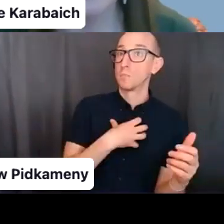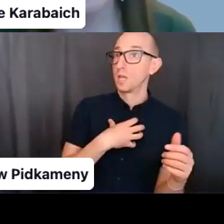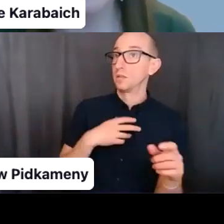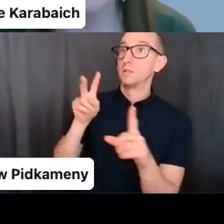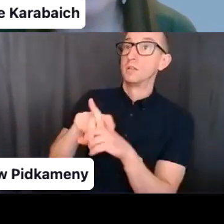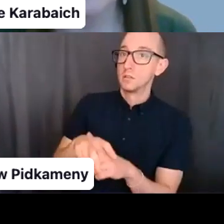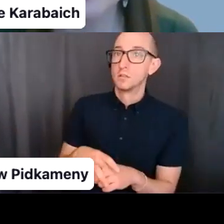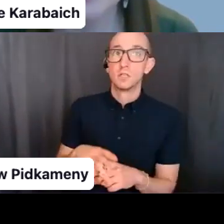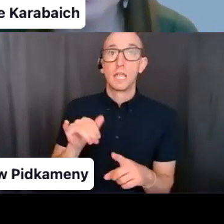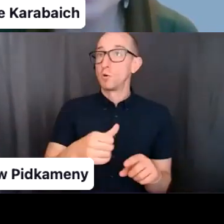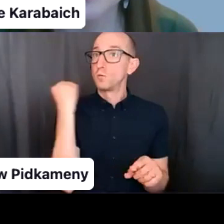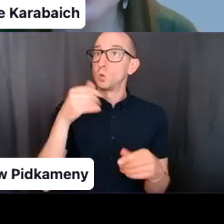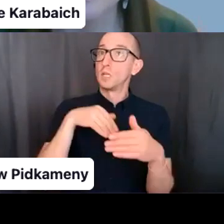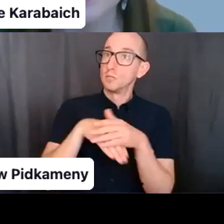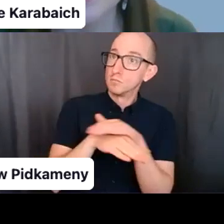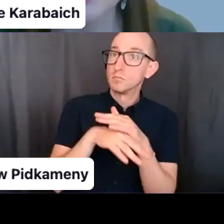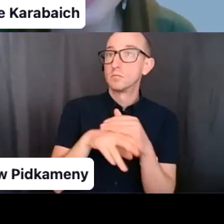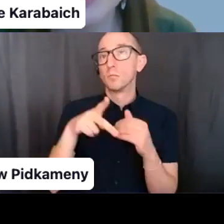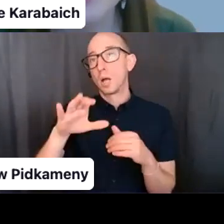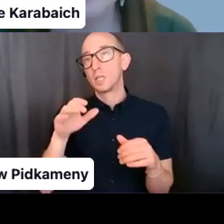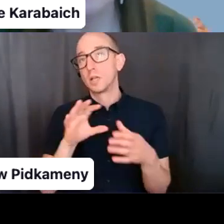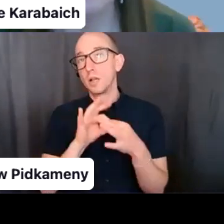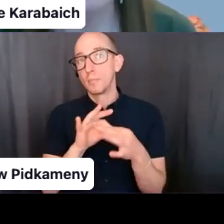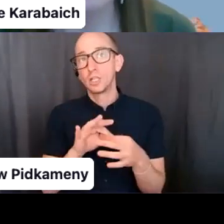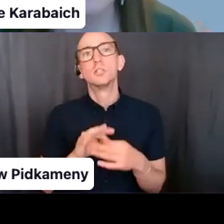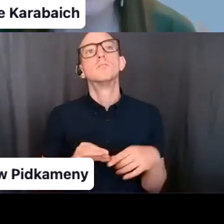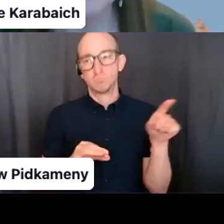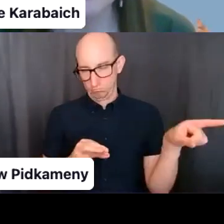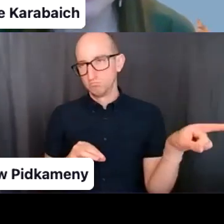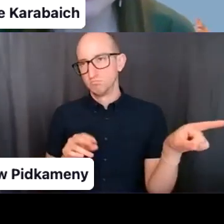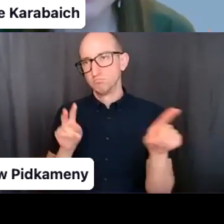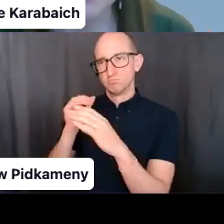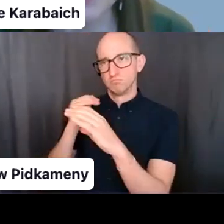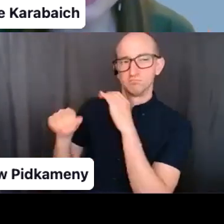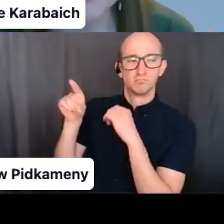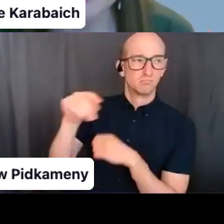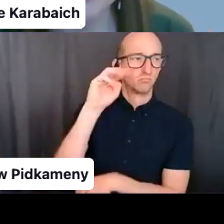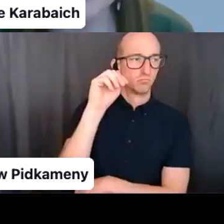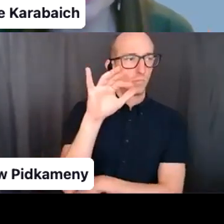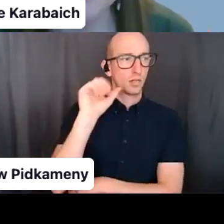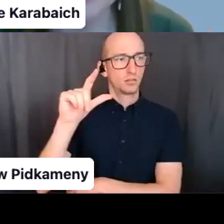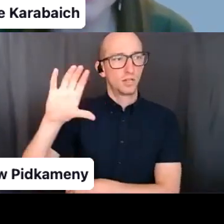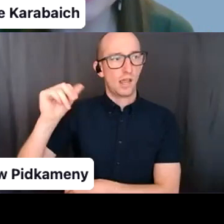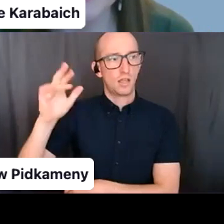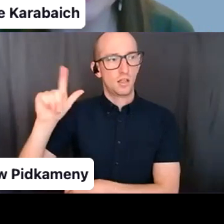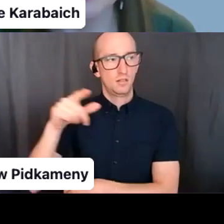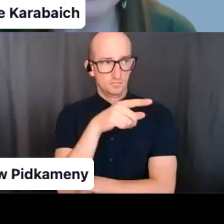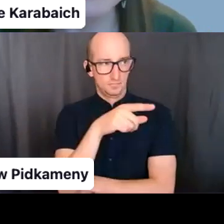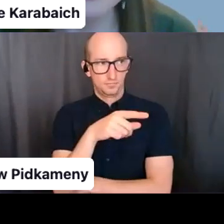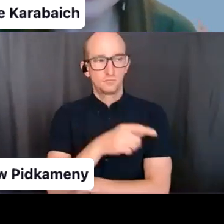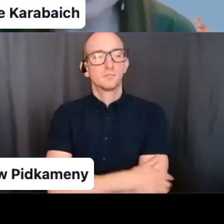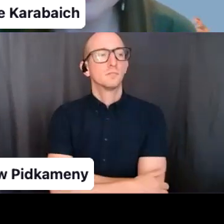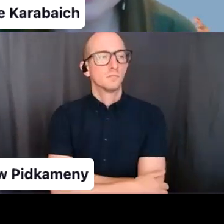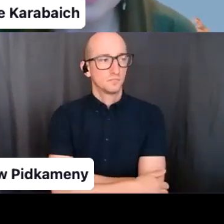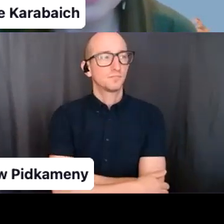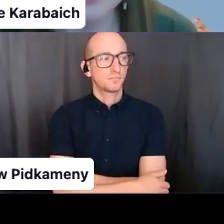to a public accommodation situation with their service dog in training. He's also willing to answer questions on service dogs in training. His